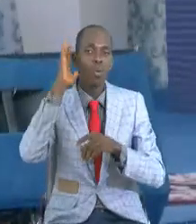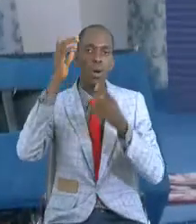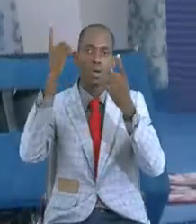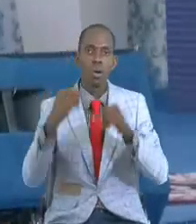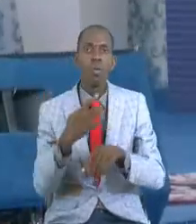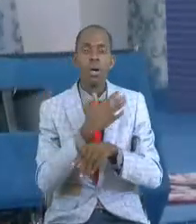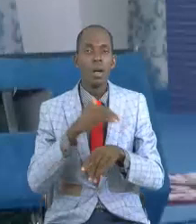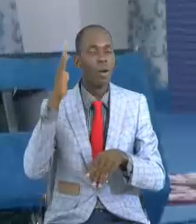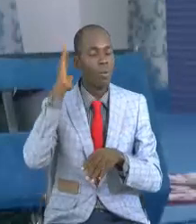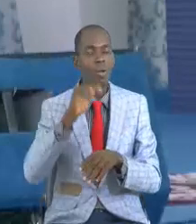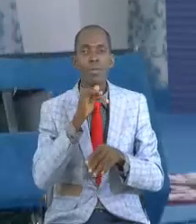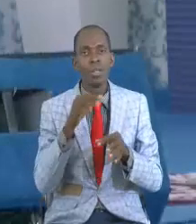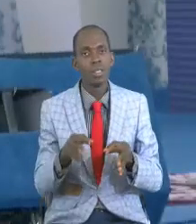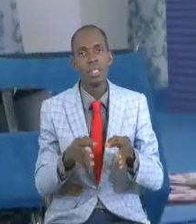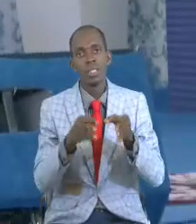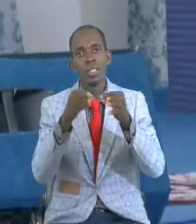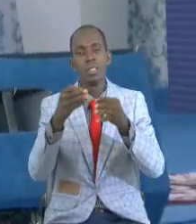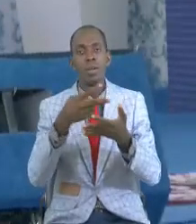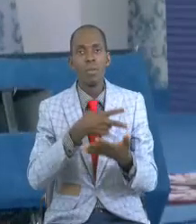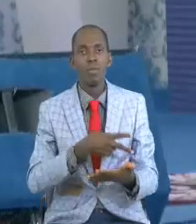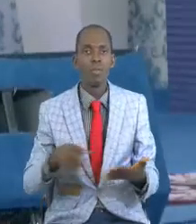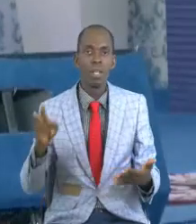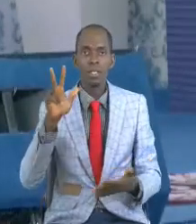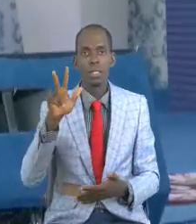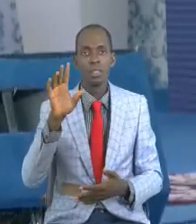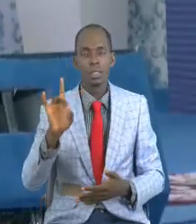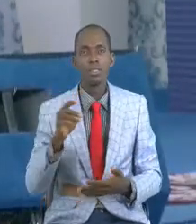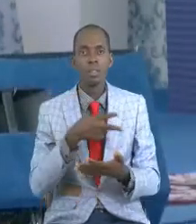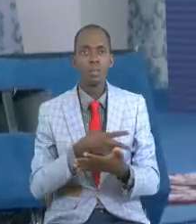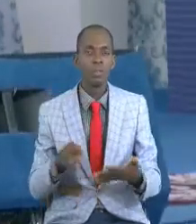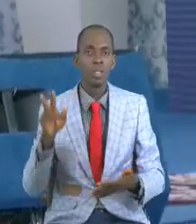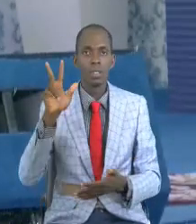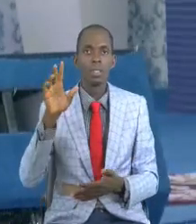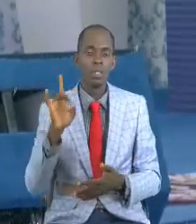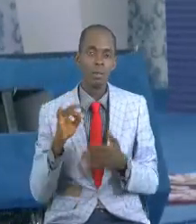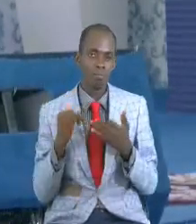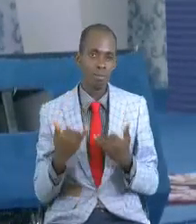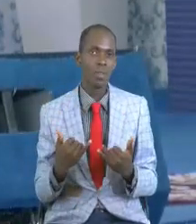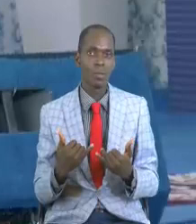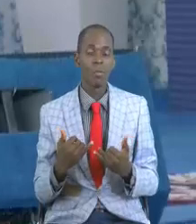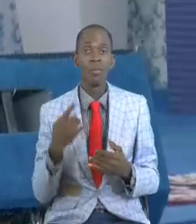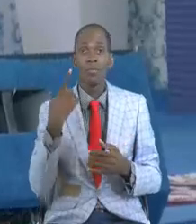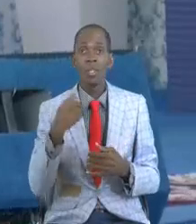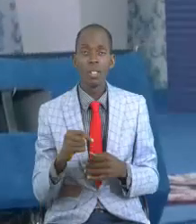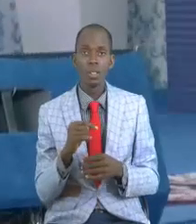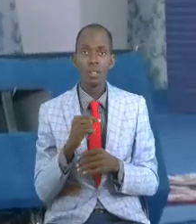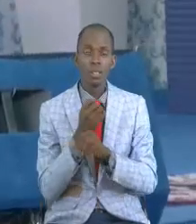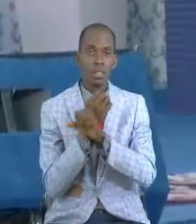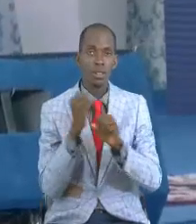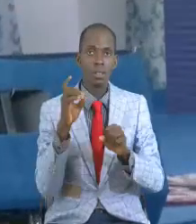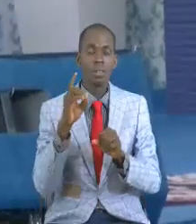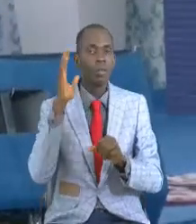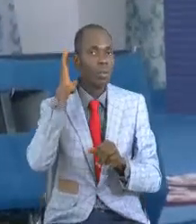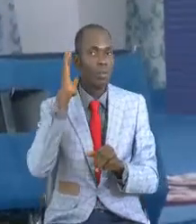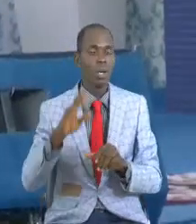not tarry but starting each investigate now the just shall live